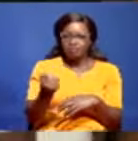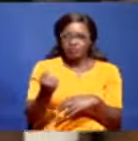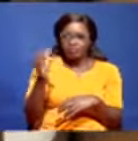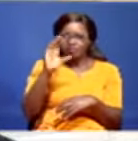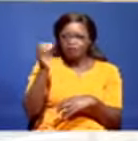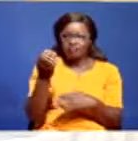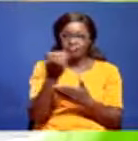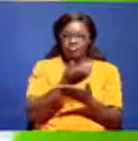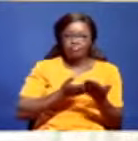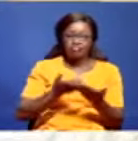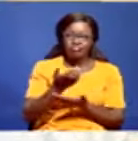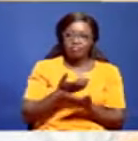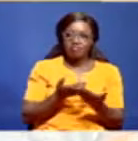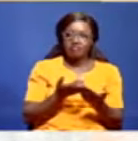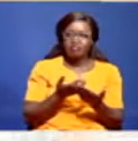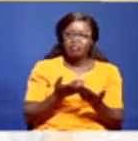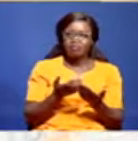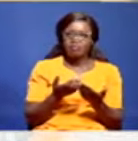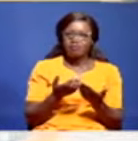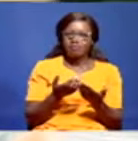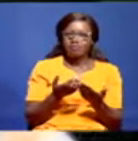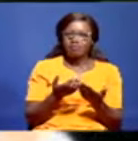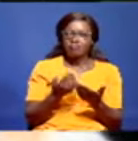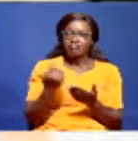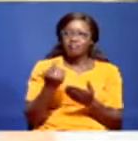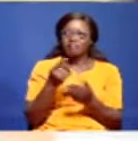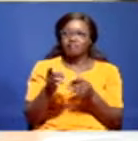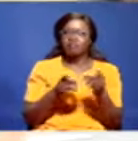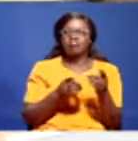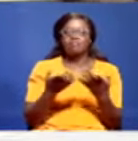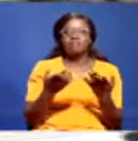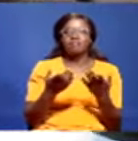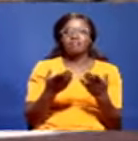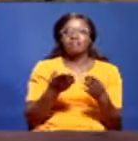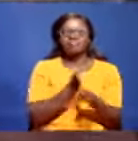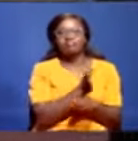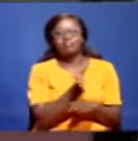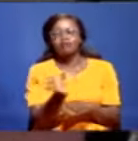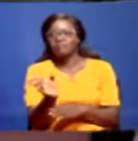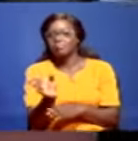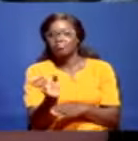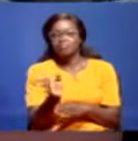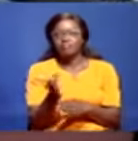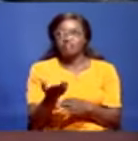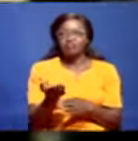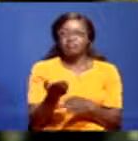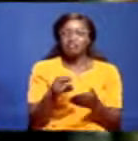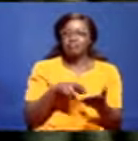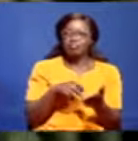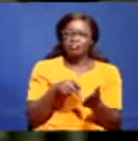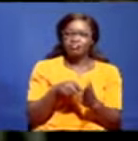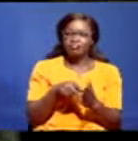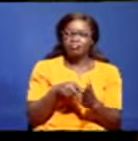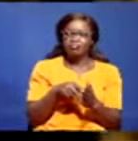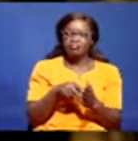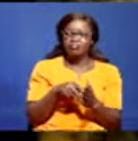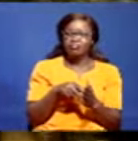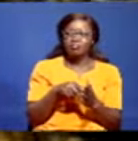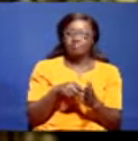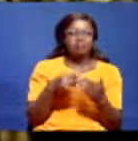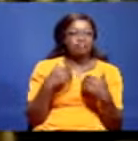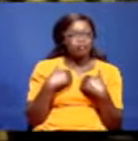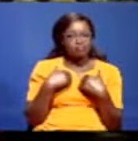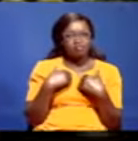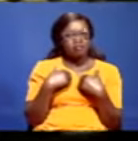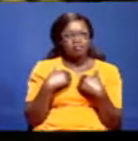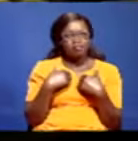economy. You see that? And that is only direct. What about the indirect ones? Okay? It means the film industry can have upfront